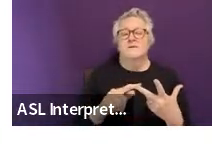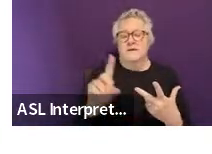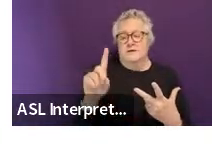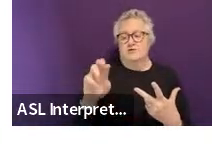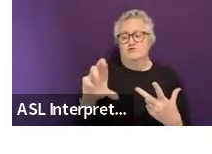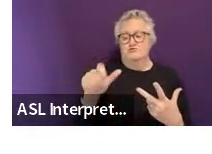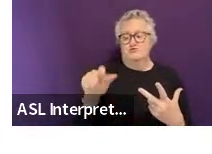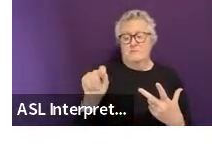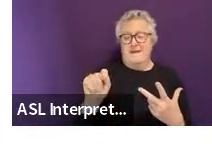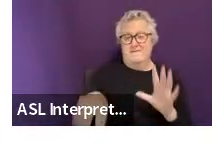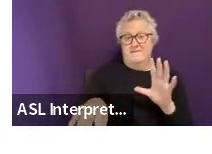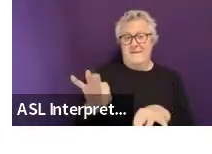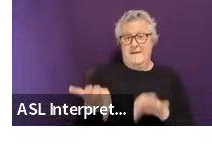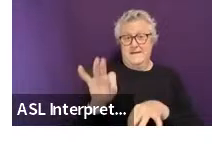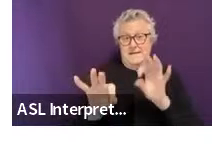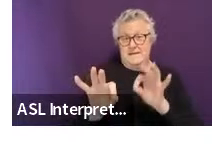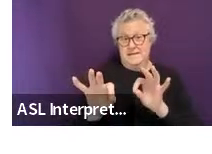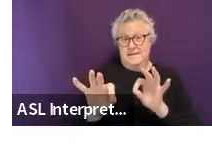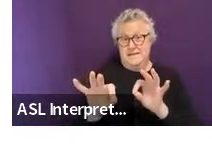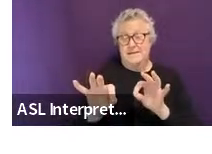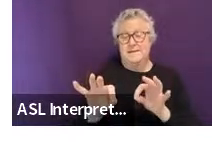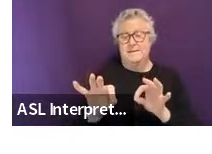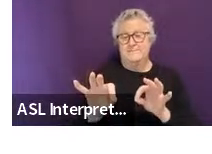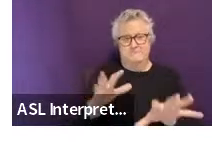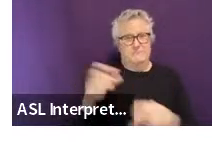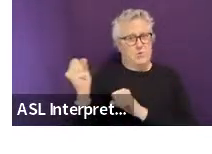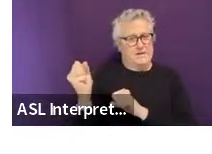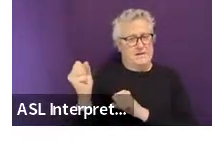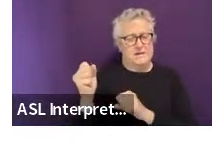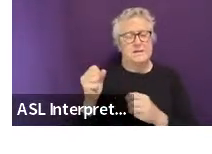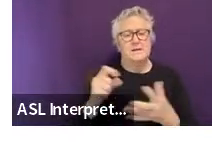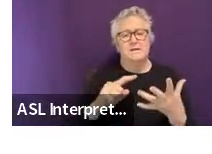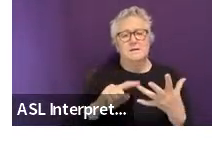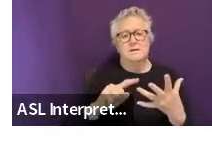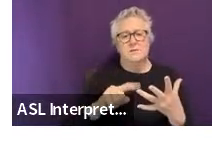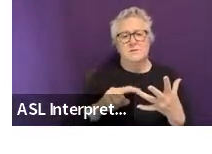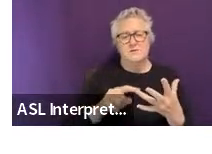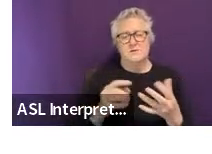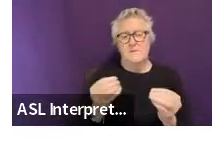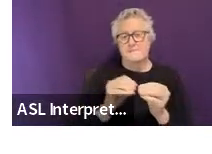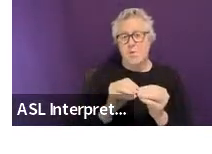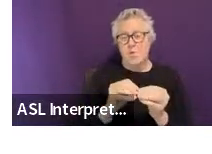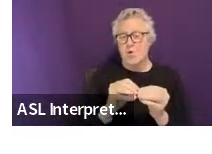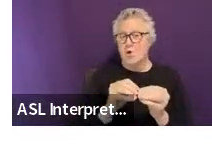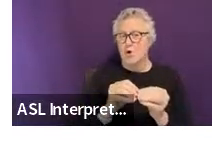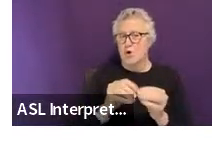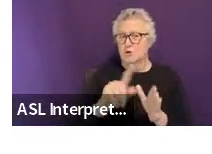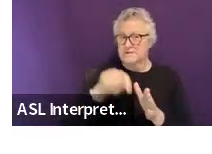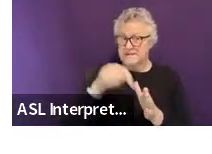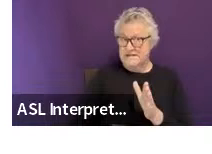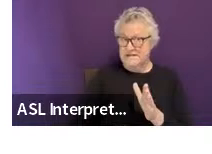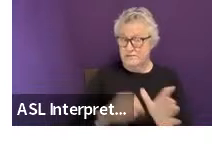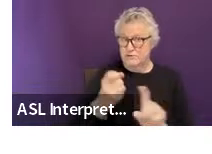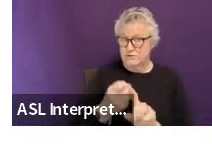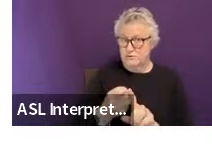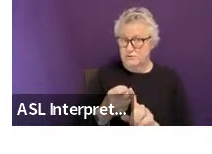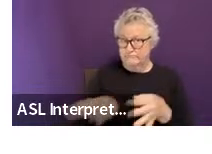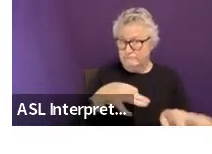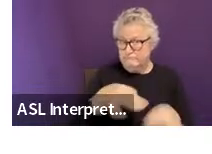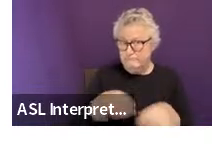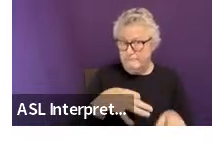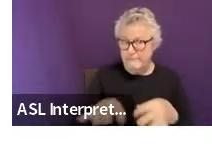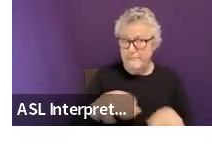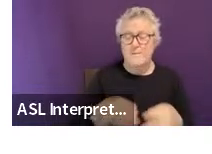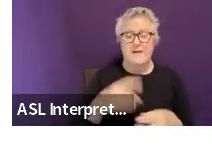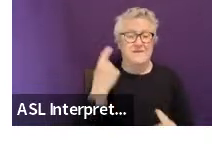measures at a very high clip. We'll take a deeper dive and go a little slower on the considerations for our transit components, including a review of trade-offs